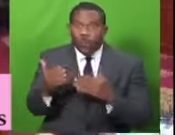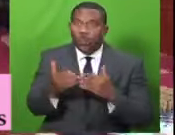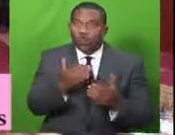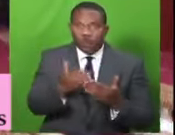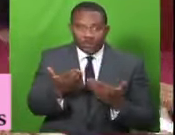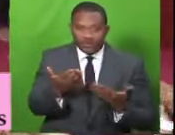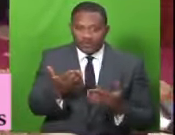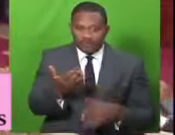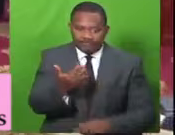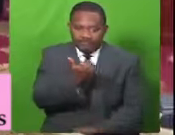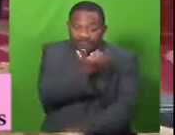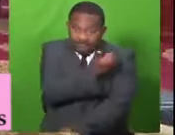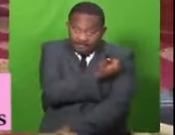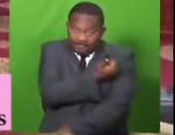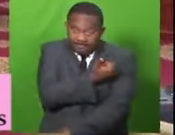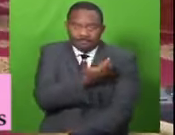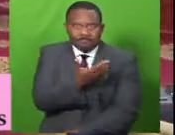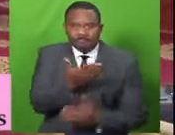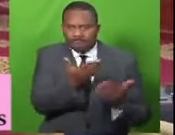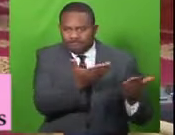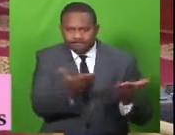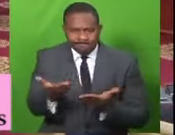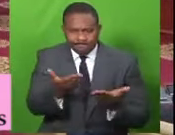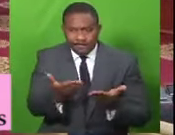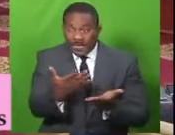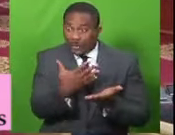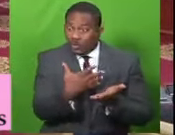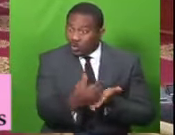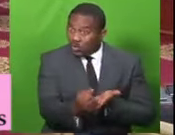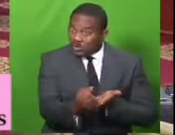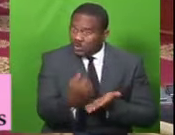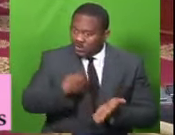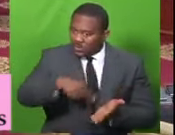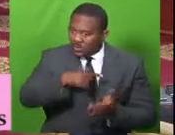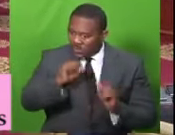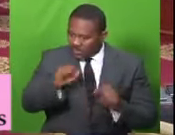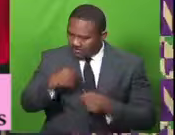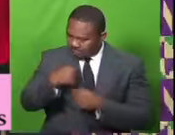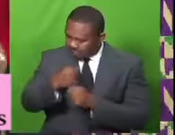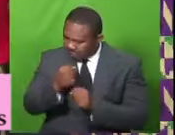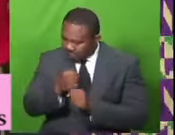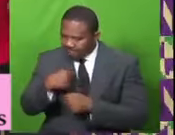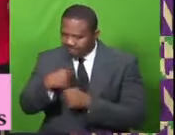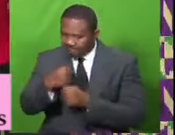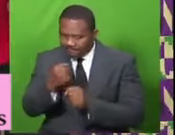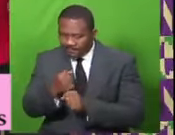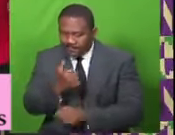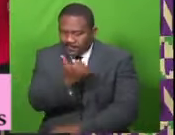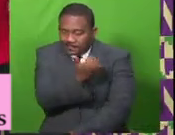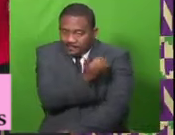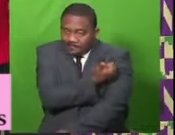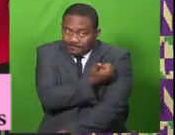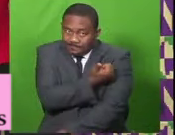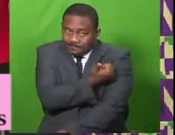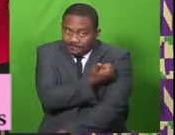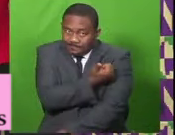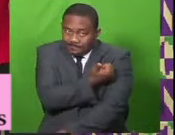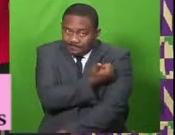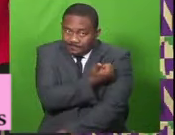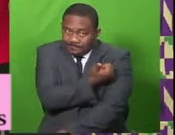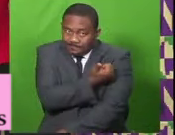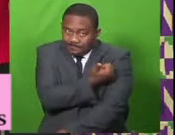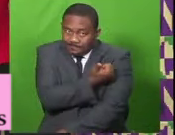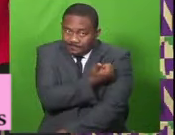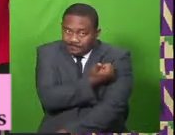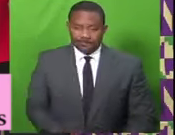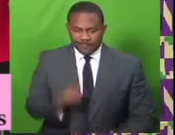can produce our own vaccines locally. Mr. Speaker, government continues to